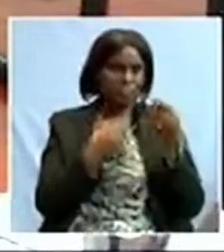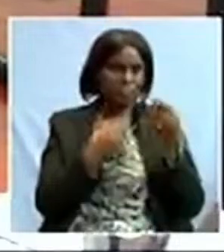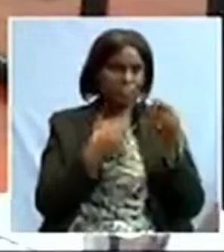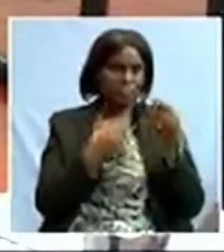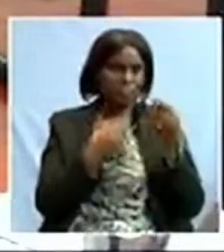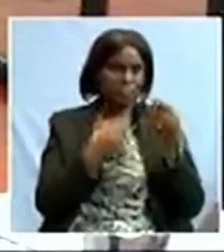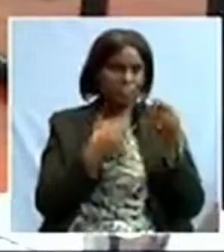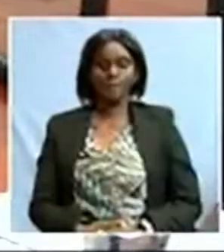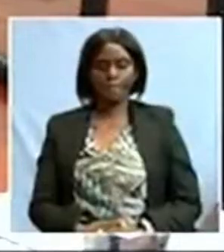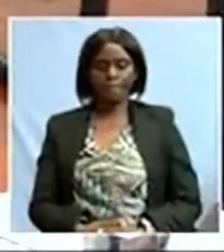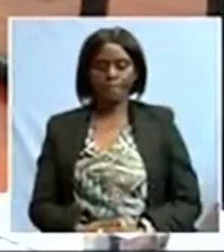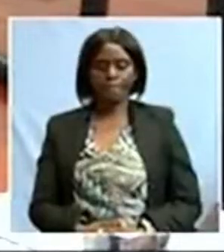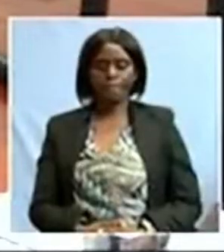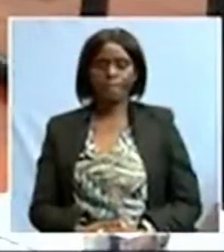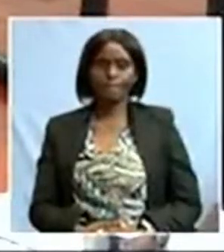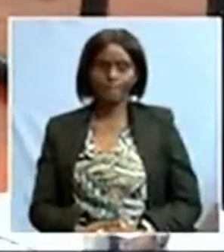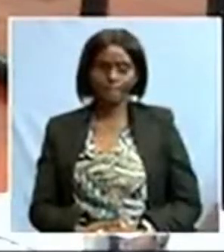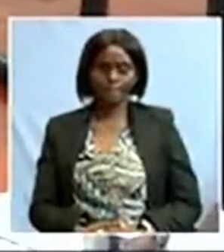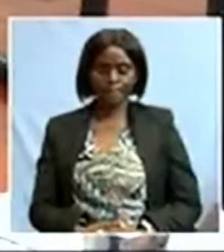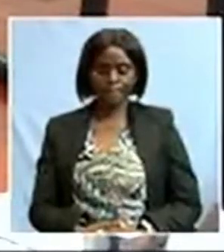Yes, just